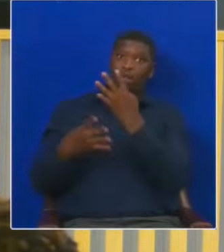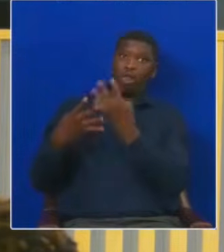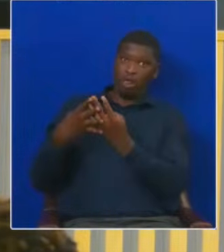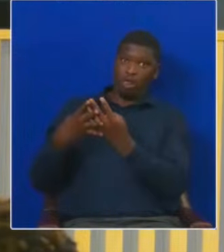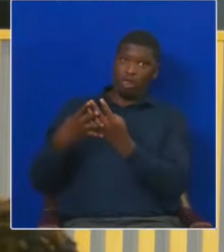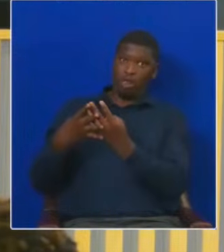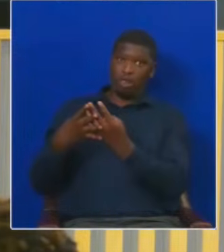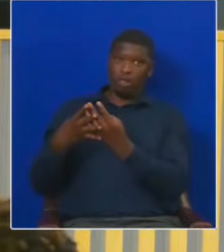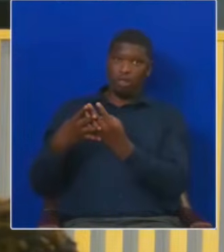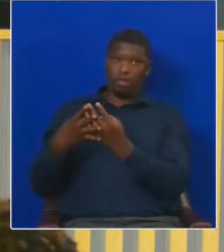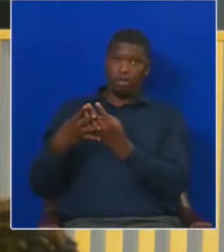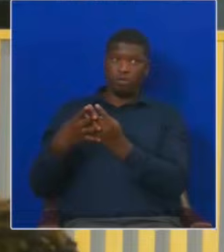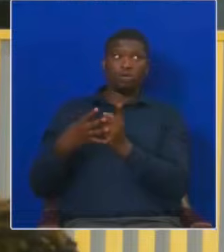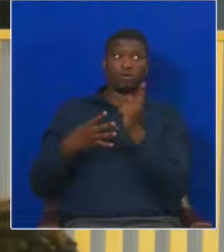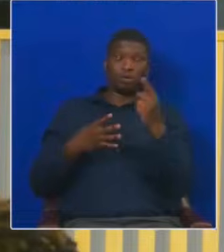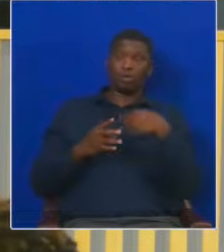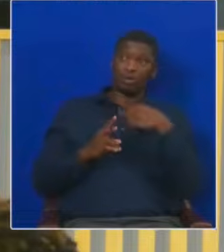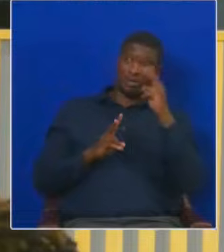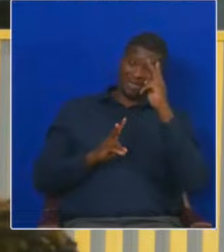it was